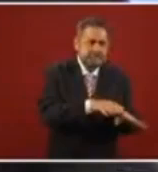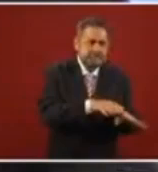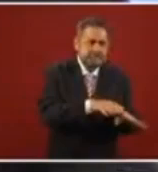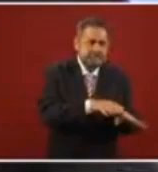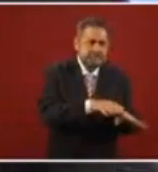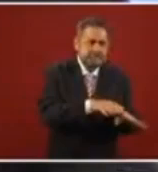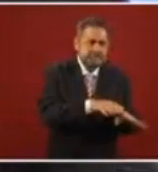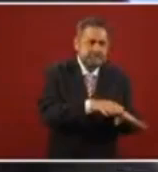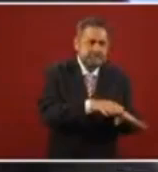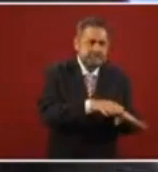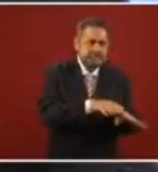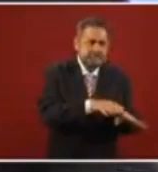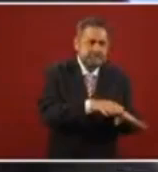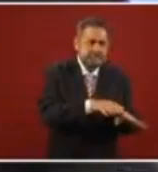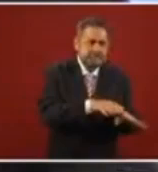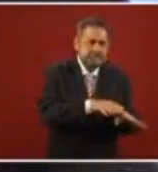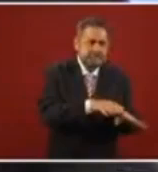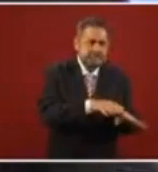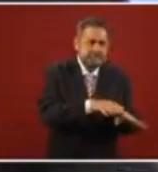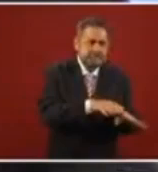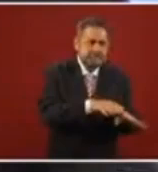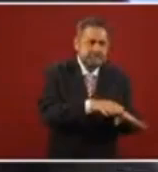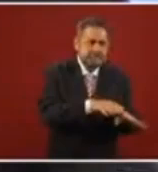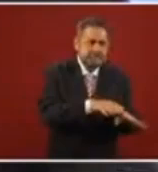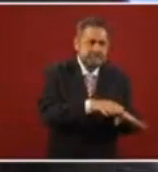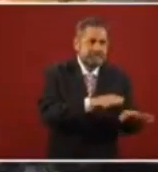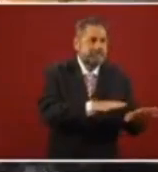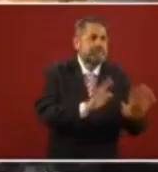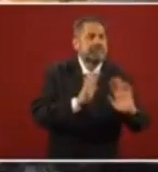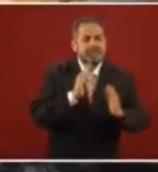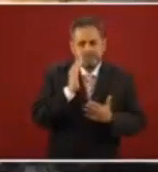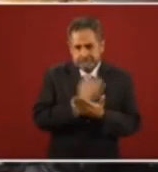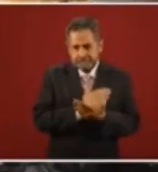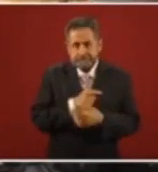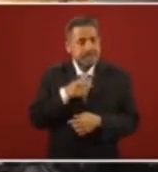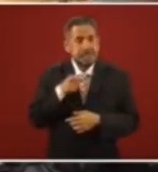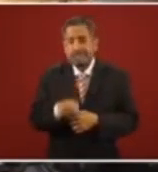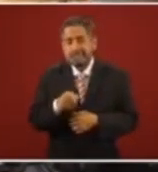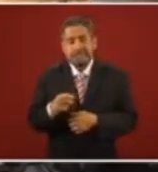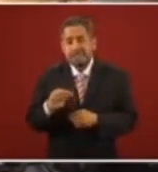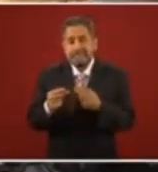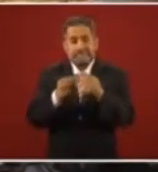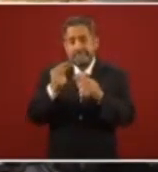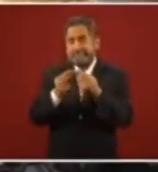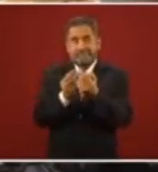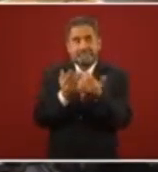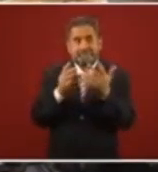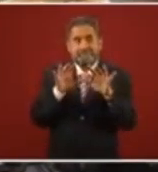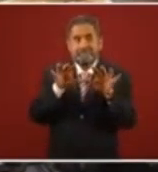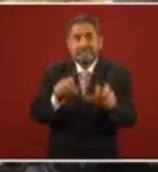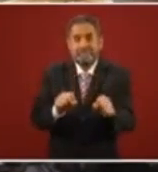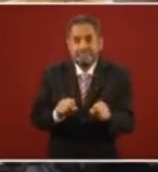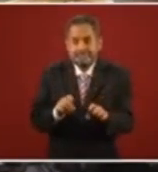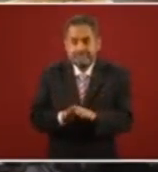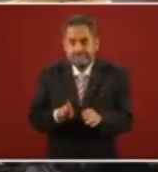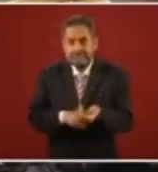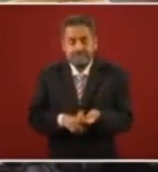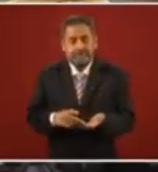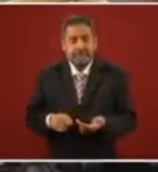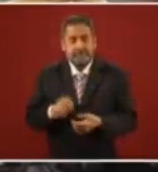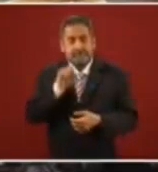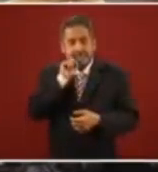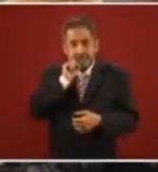device... ...and... ...recover some... ...of the gas... ...but with this... ...en caso... ...tenemos que usar... ...brisa... ...con las